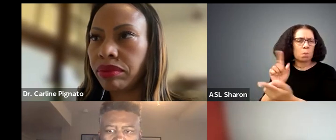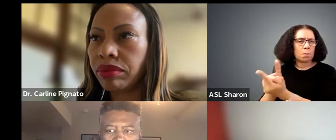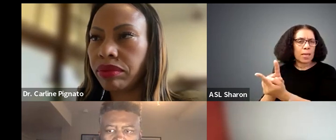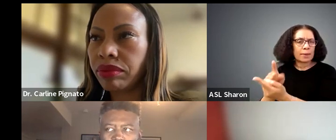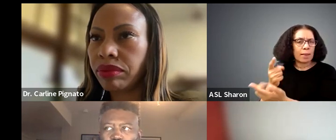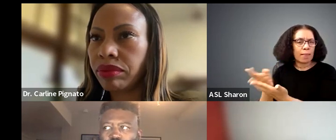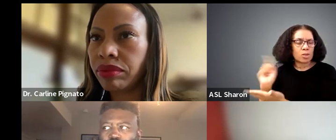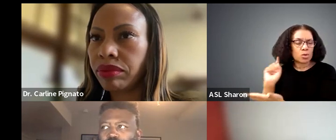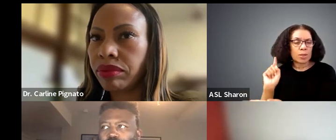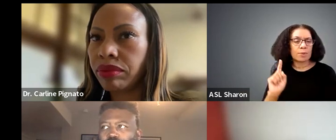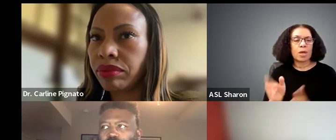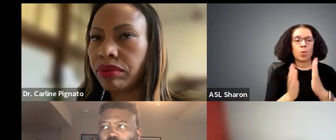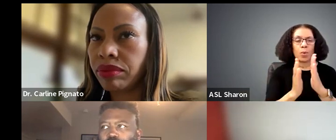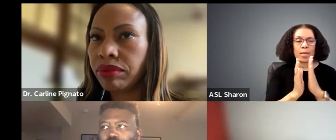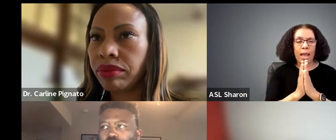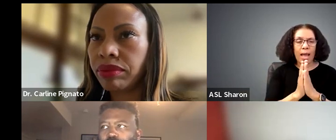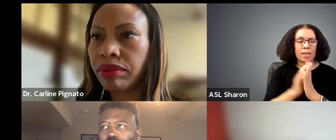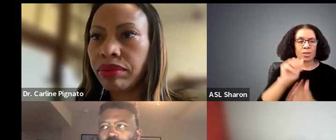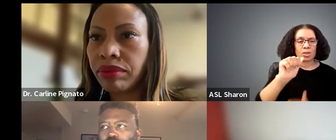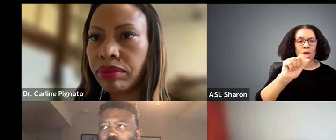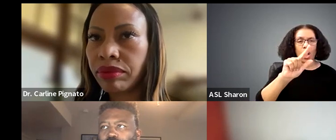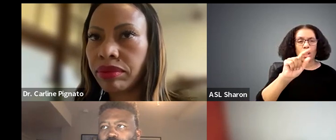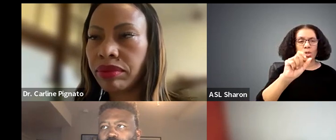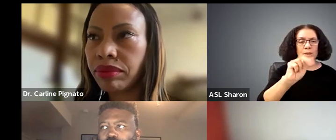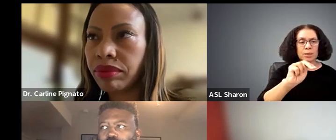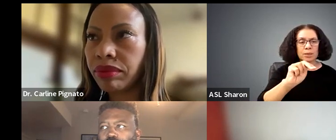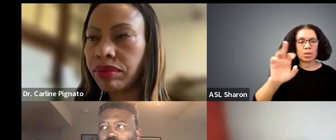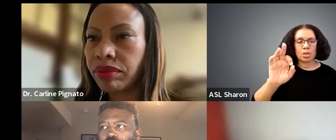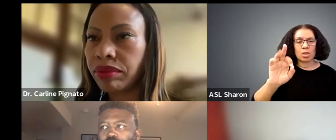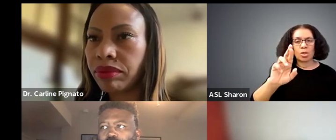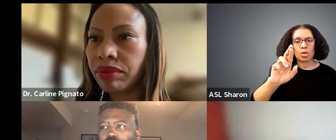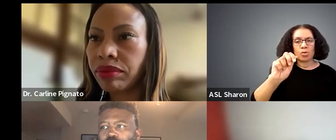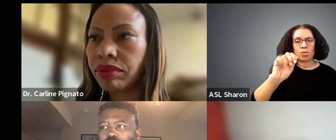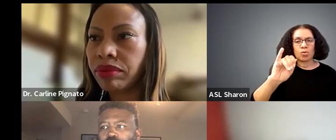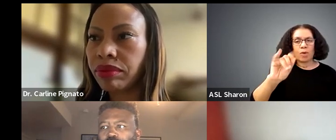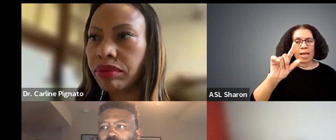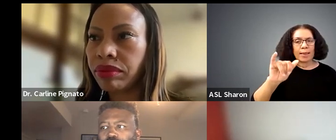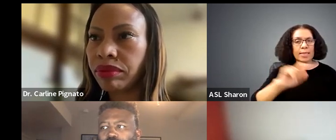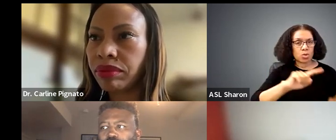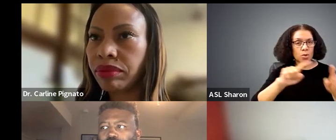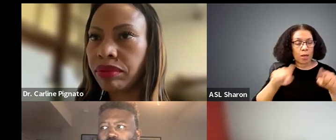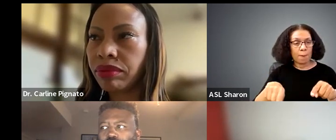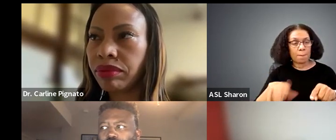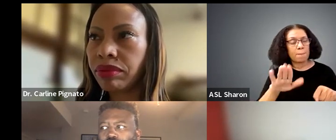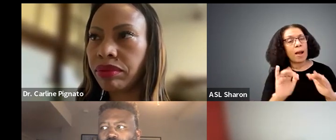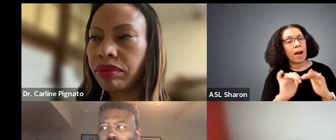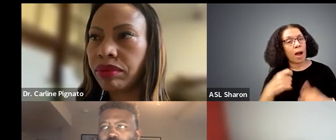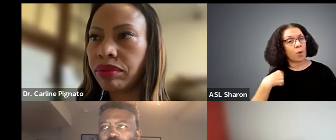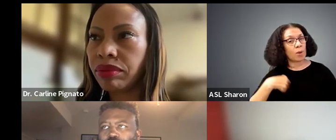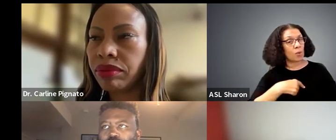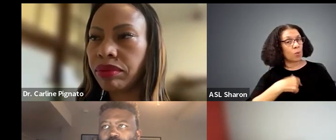Mr. Fraley to come to us today to talk about the process moving forward Mr. Fraley, how can we help you get